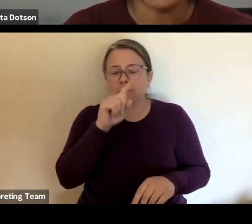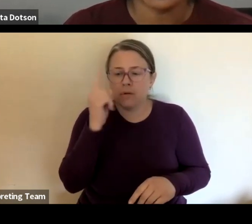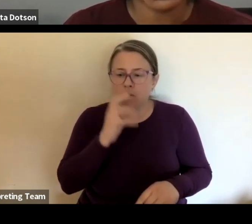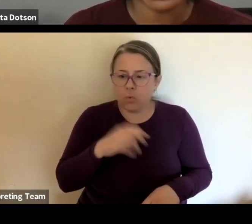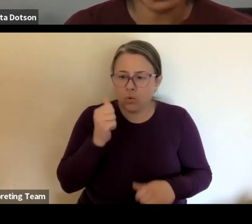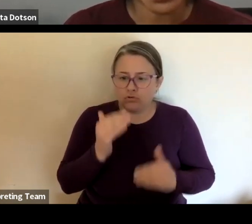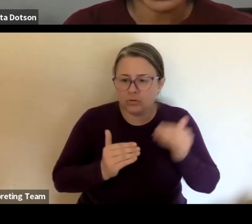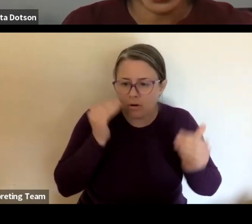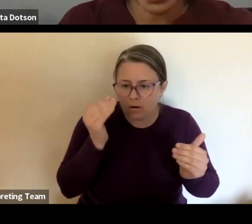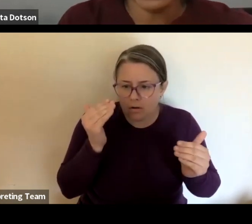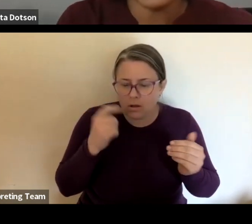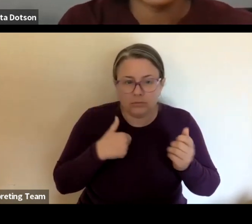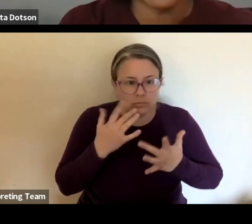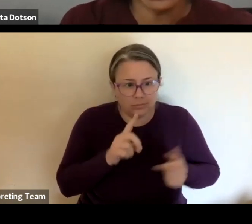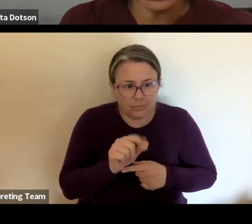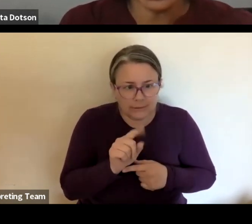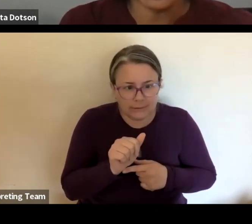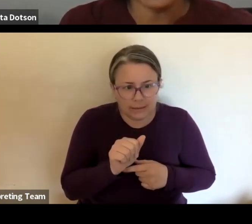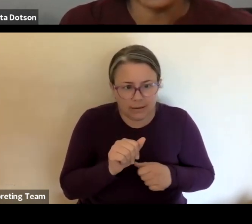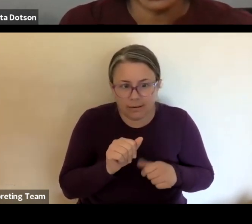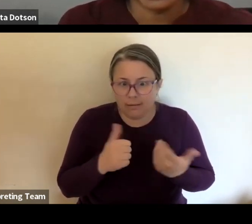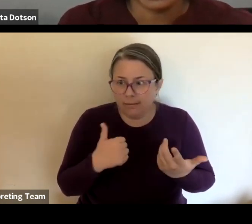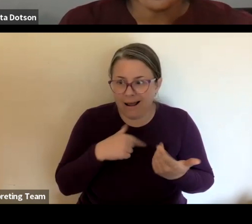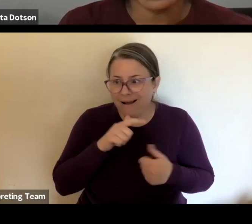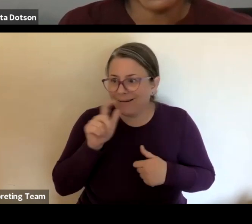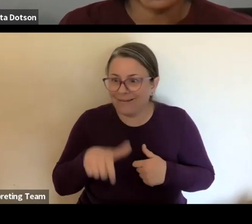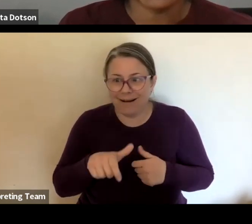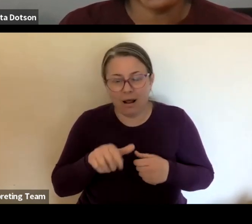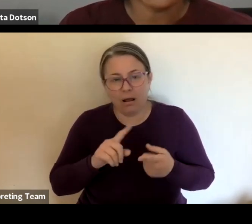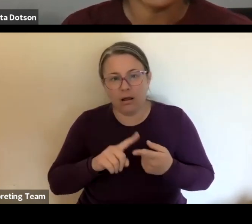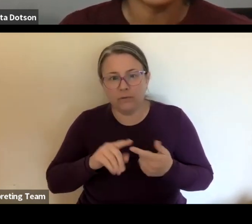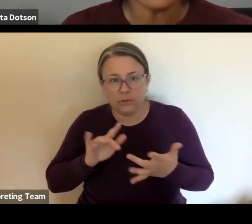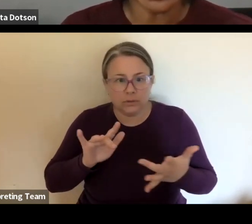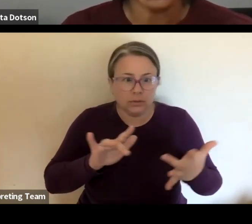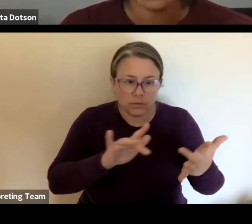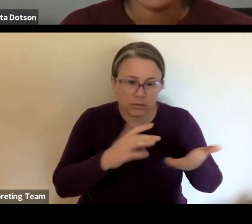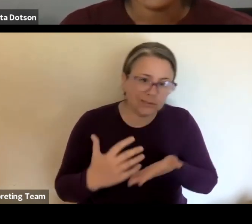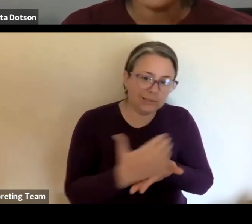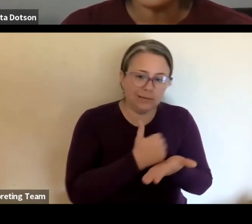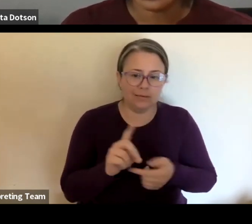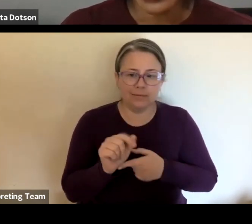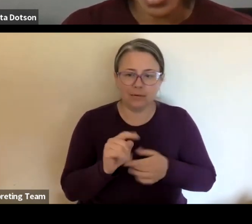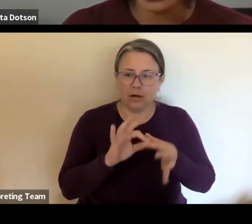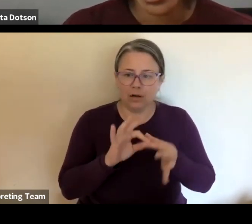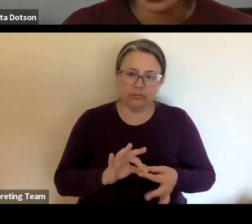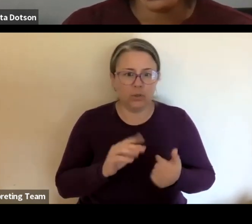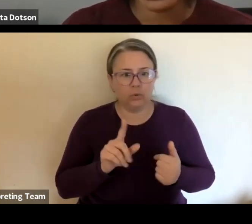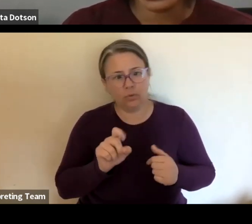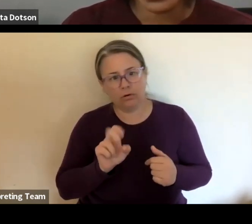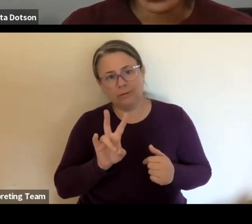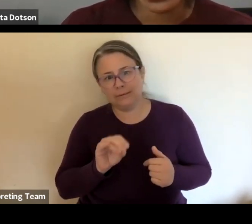on 170 Black older adults myself because I had access to it. And so I took advantage of what was already